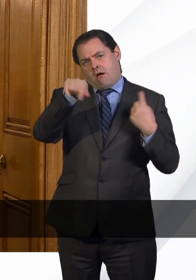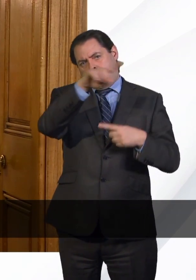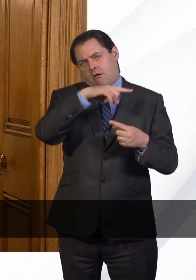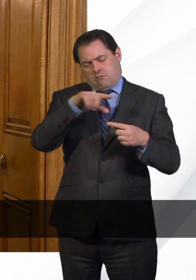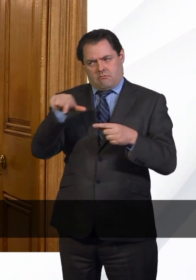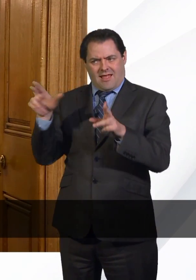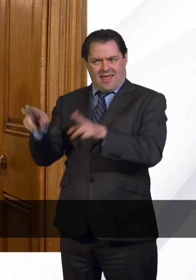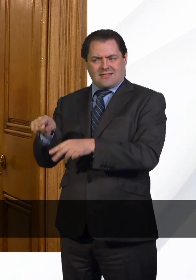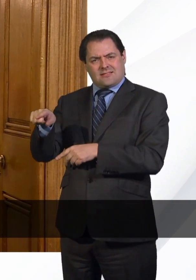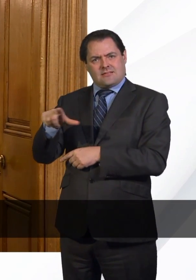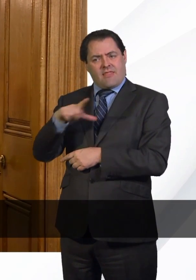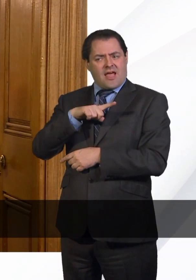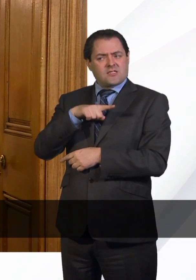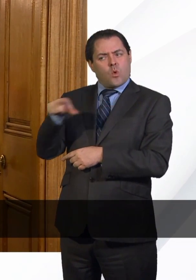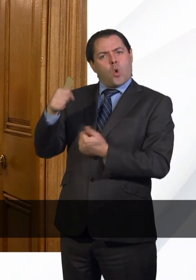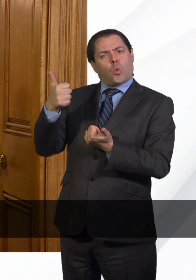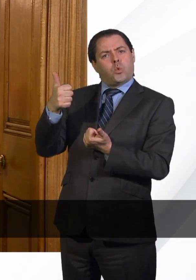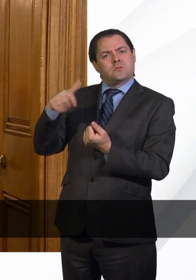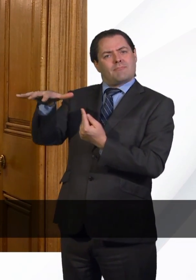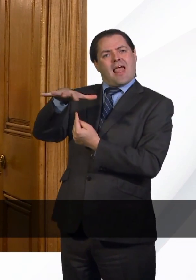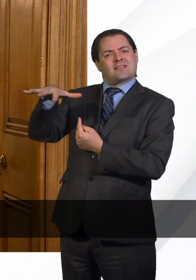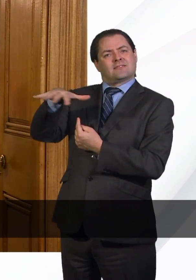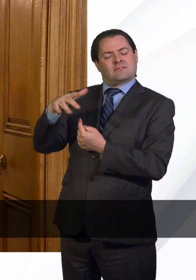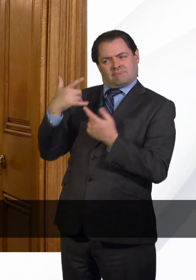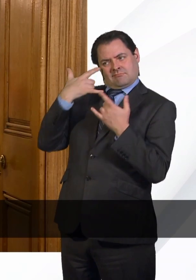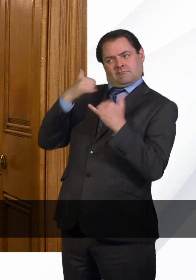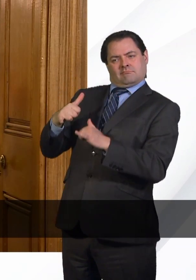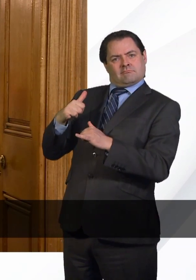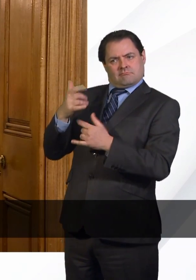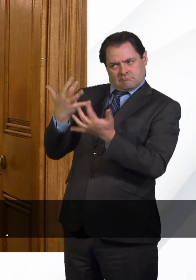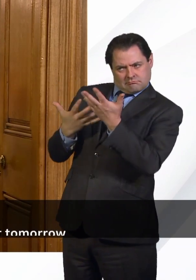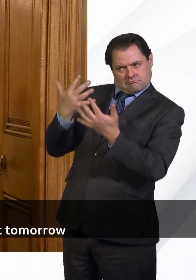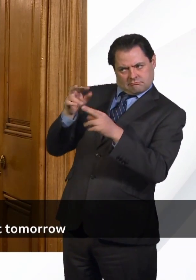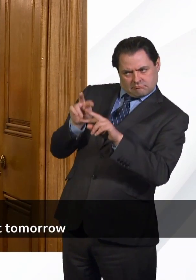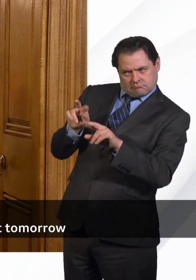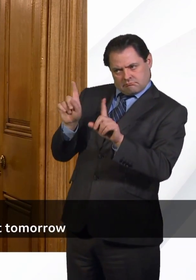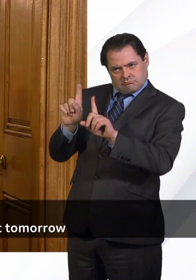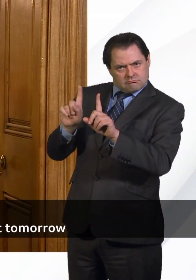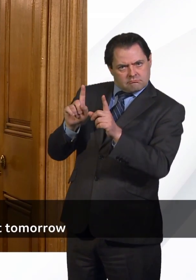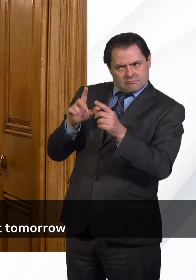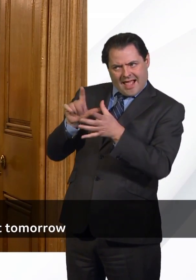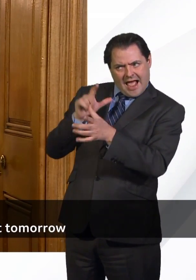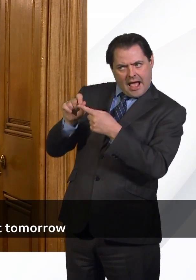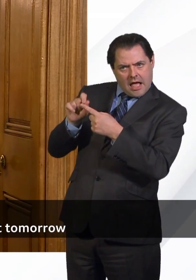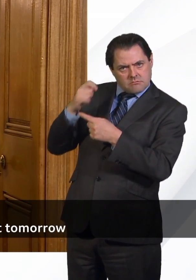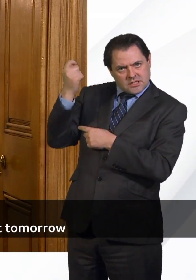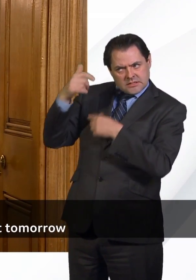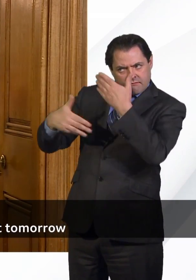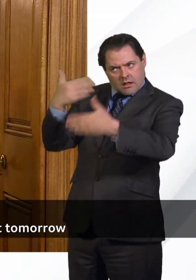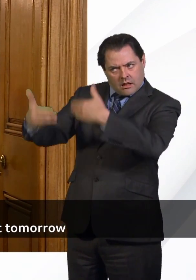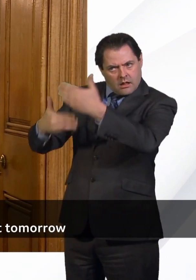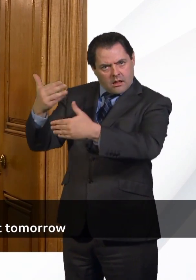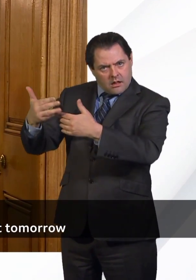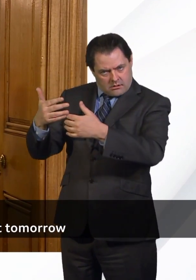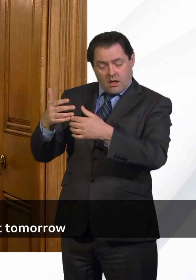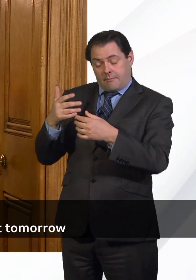and therefore actually is that makes it a good place to test this. Not only is it good because it will help the